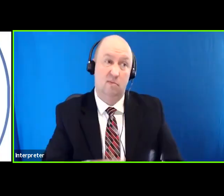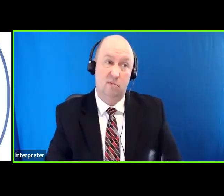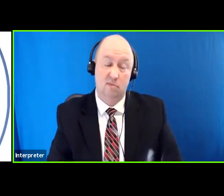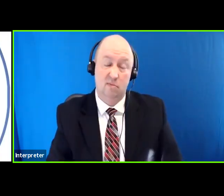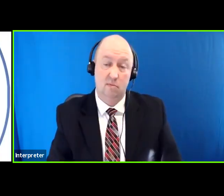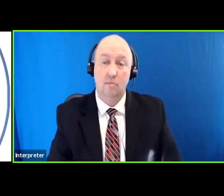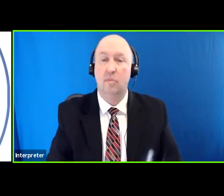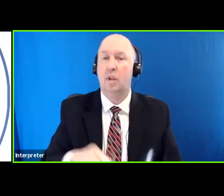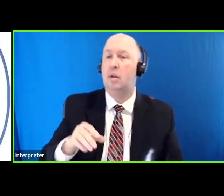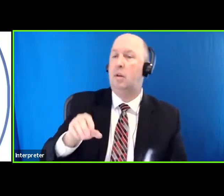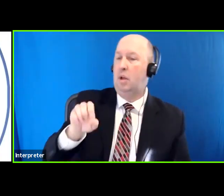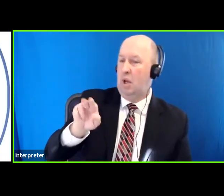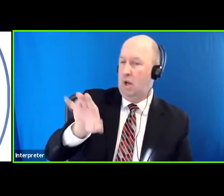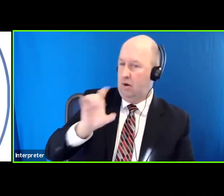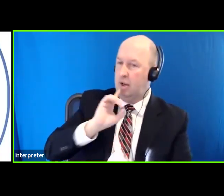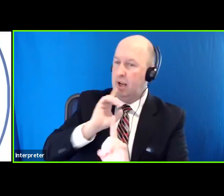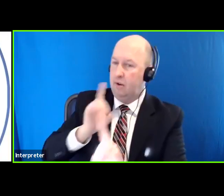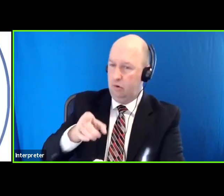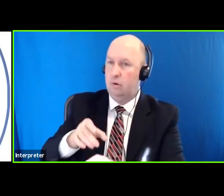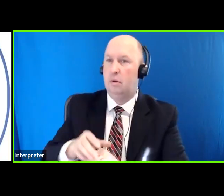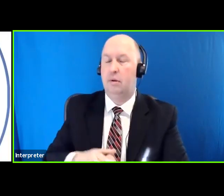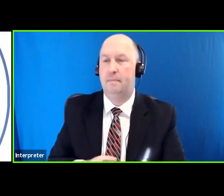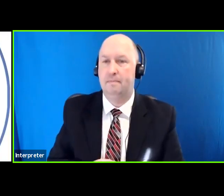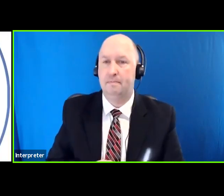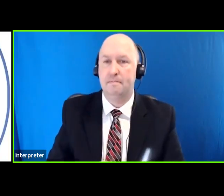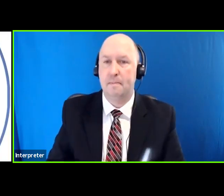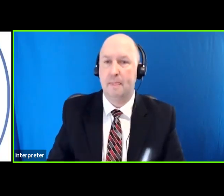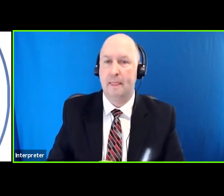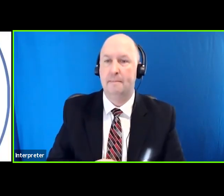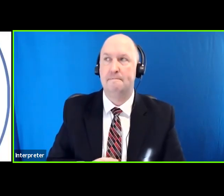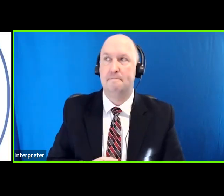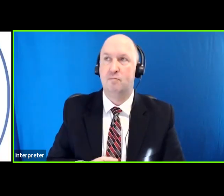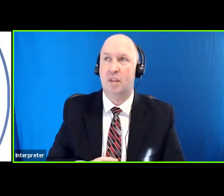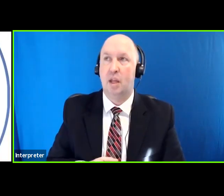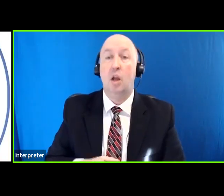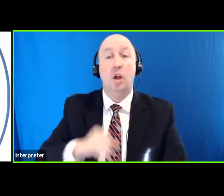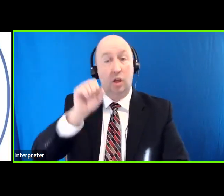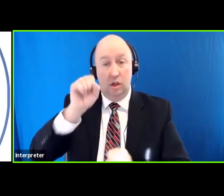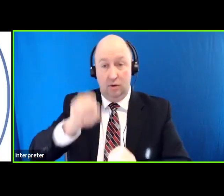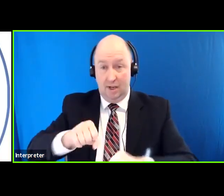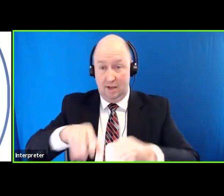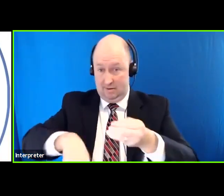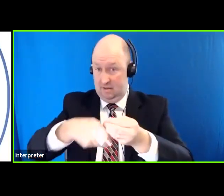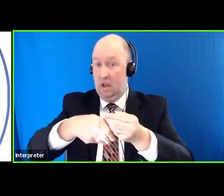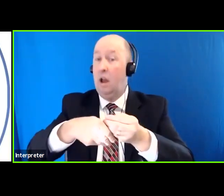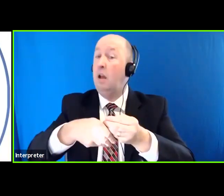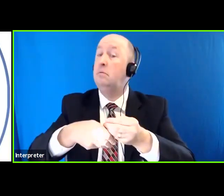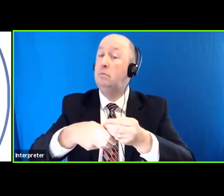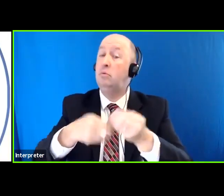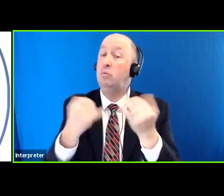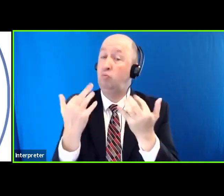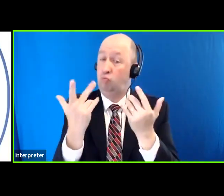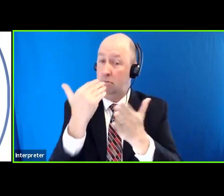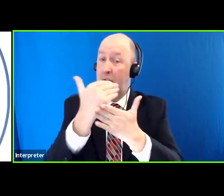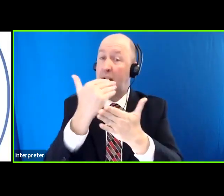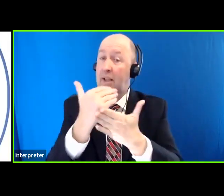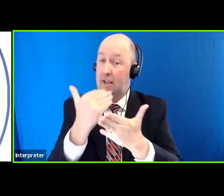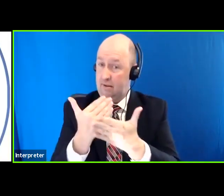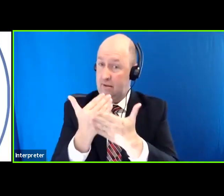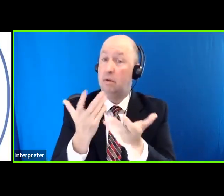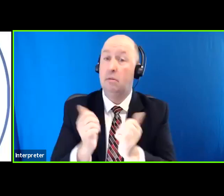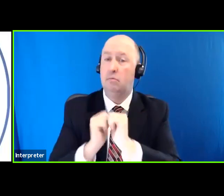So what we're going to do is there's the ability to be put on a wait list through